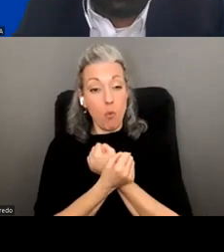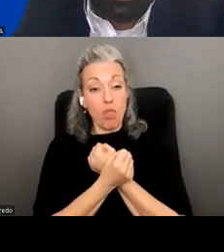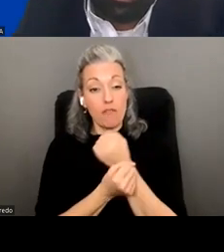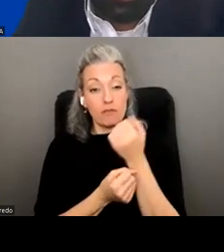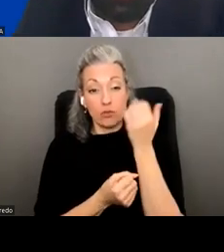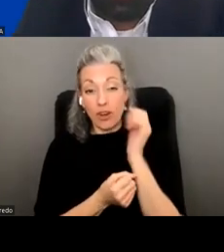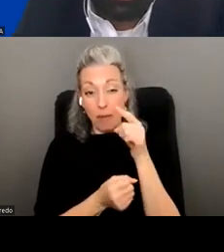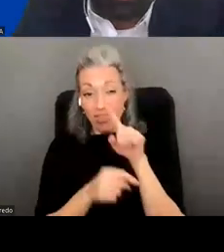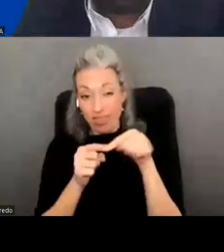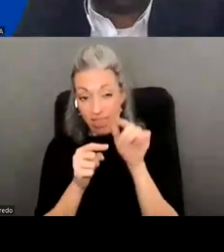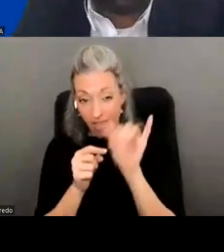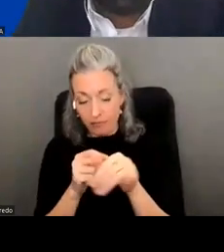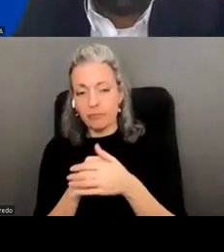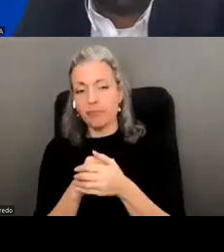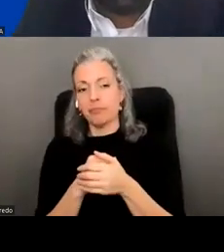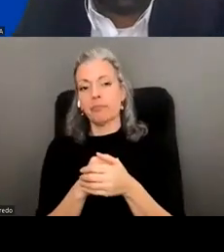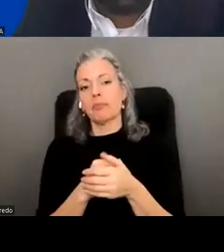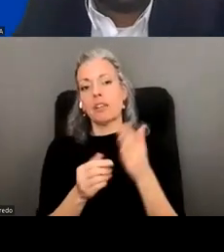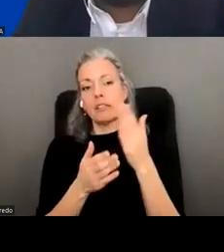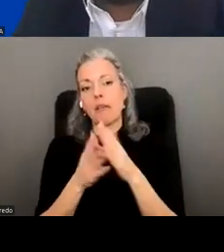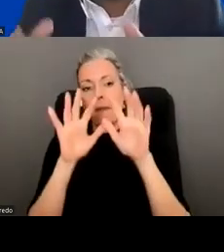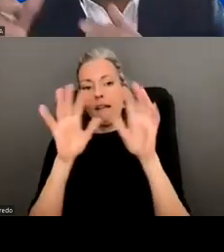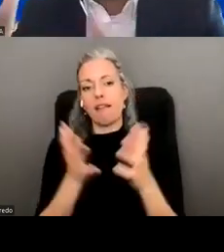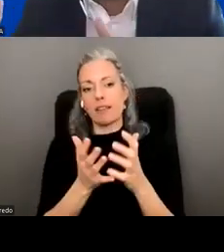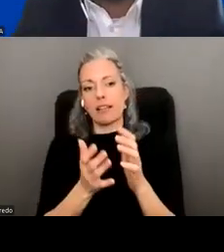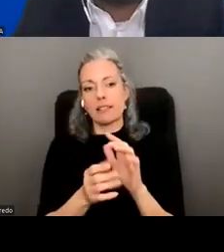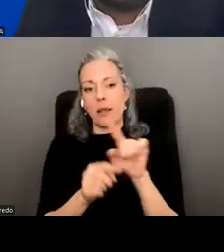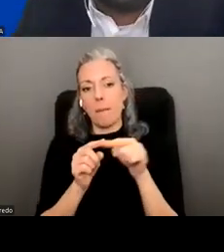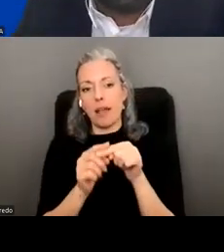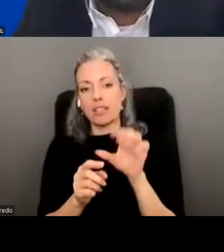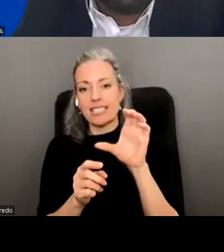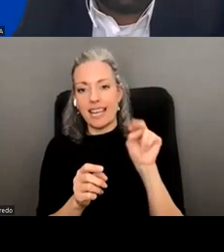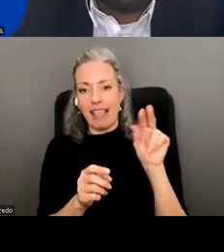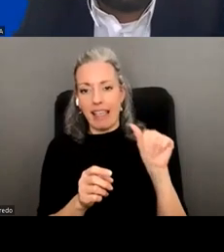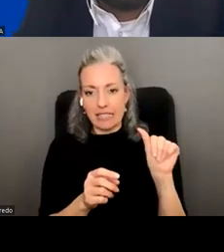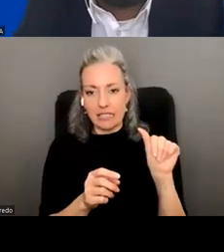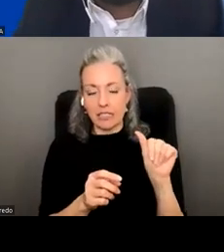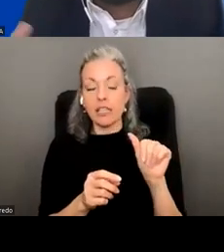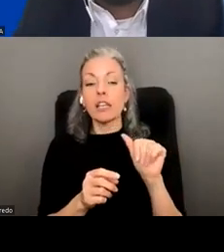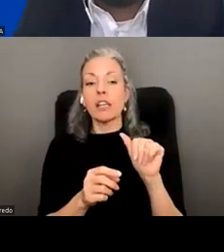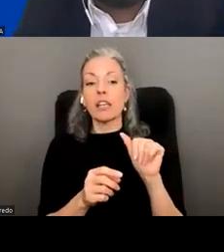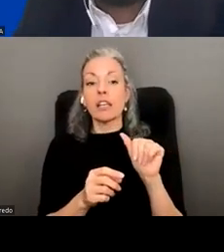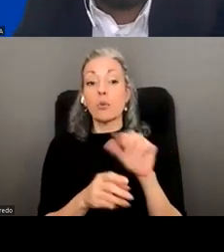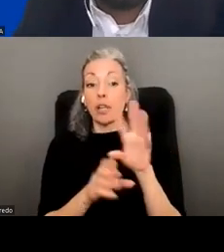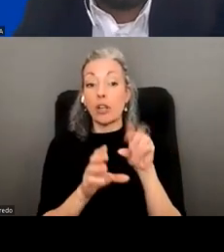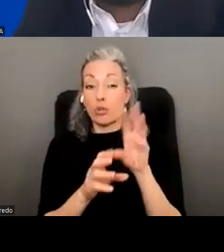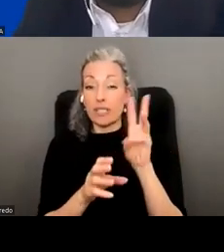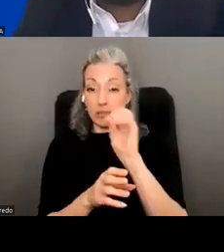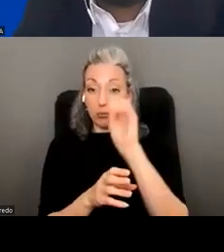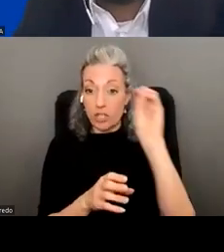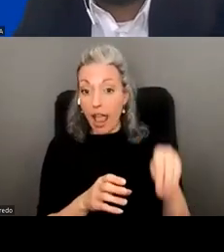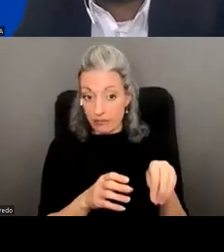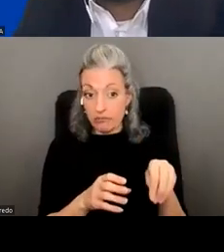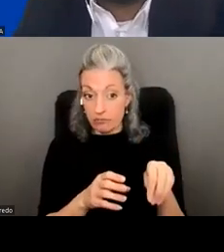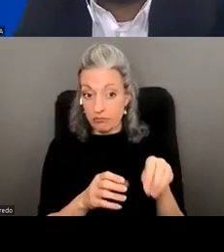some context here about the CNAs. We took about 6% of the CNAs and included them. That's the BLS